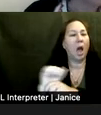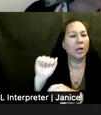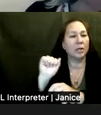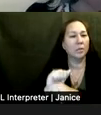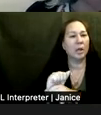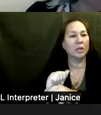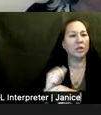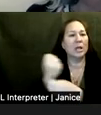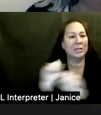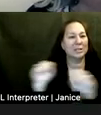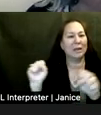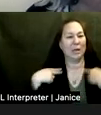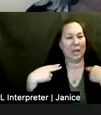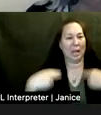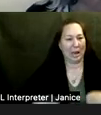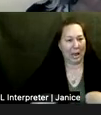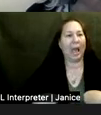who is our